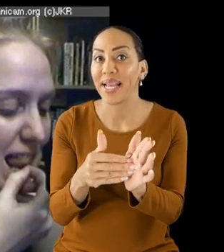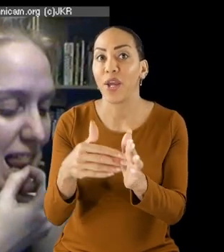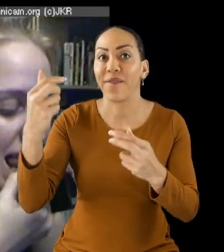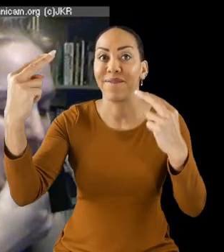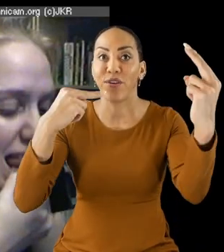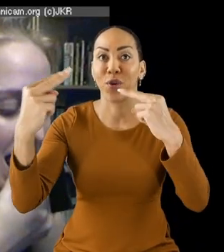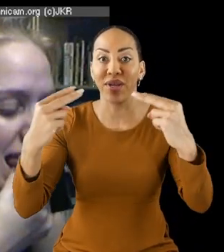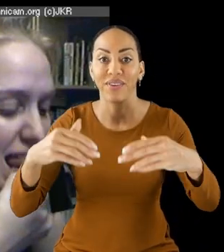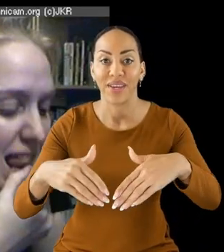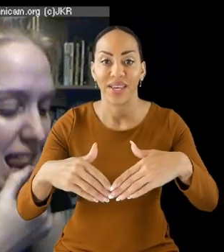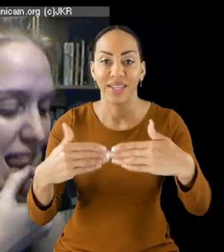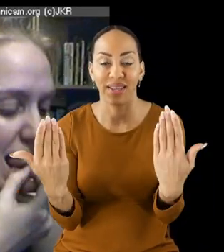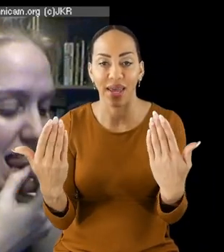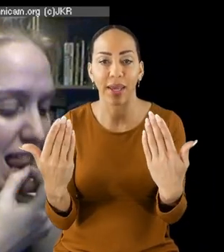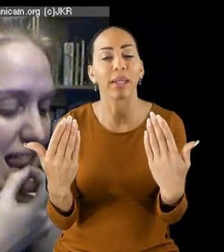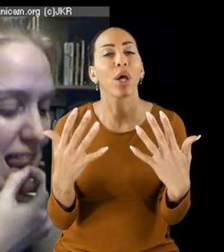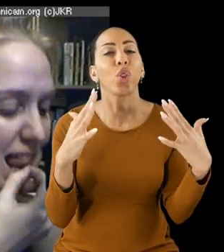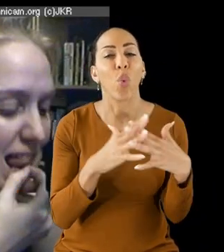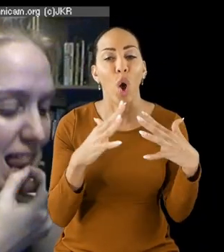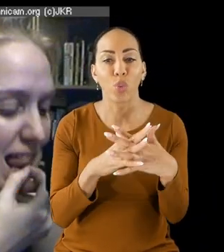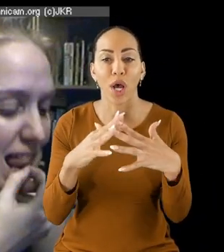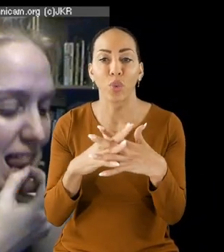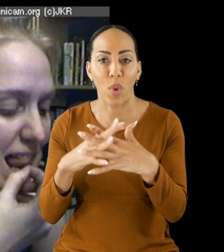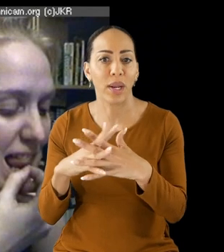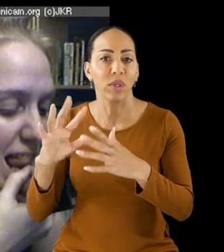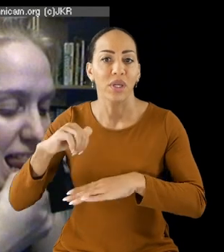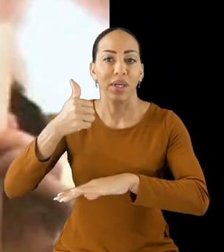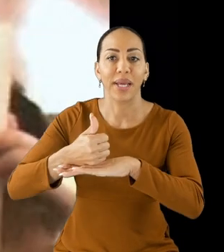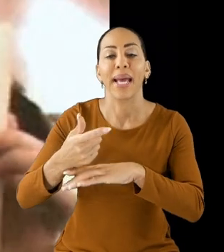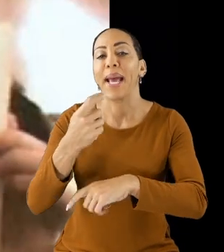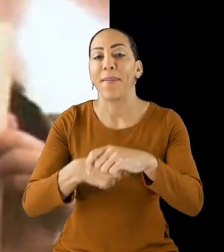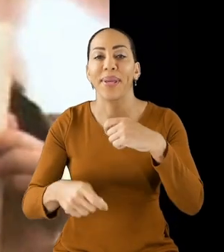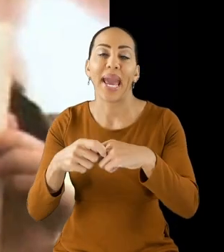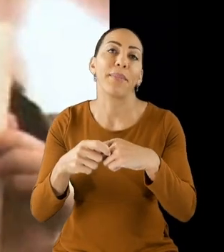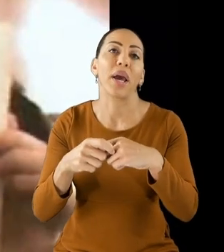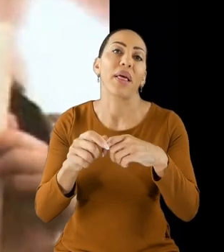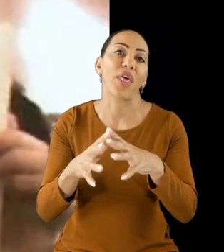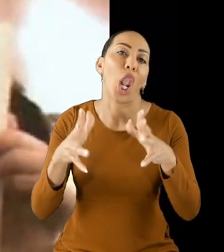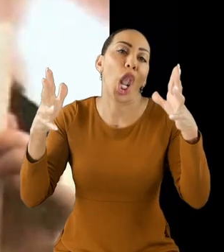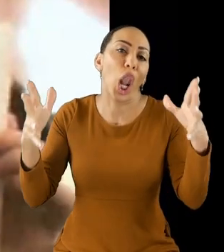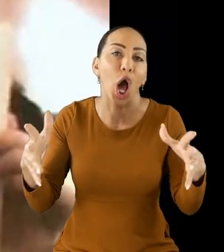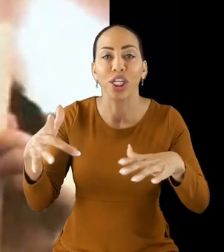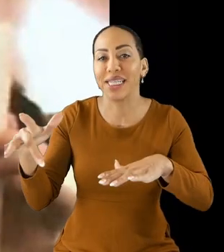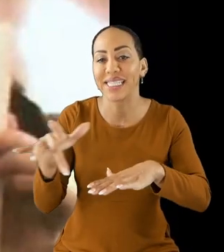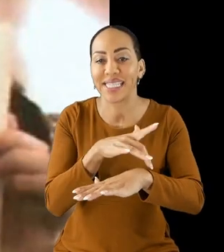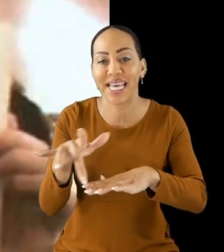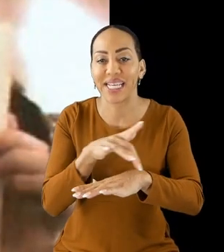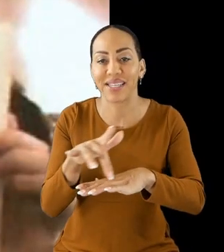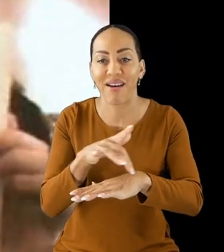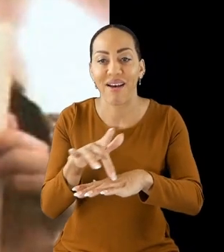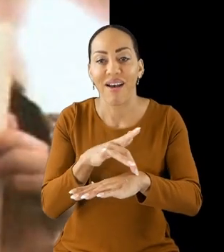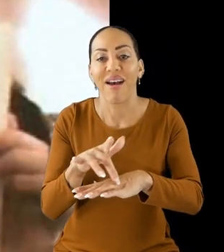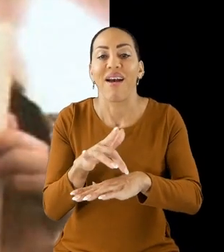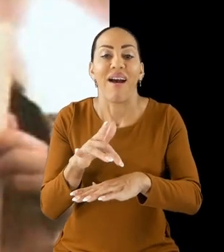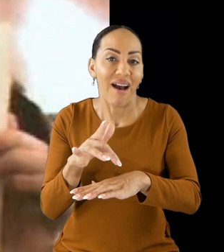day. The newly established World Wide Web then suddenly constituted the largest theatre in the world, offering